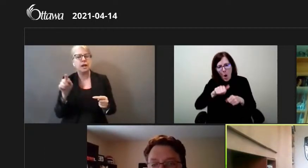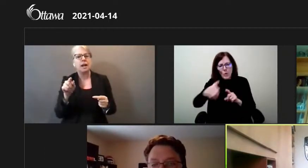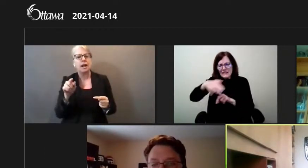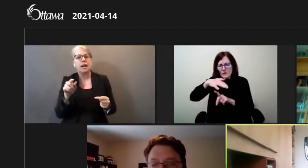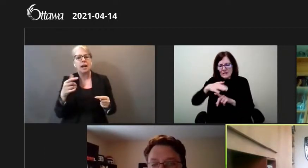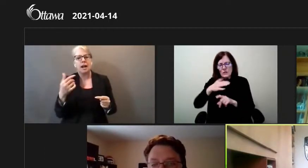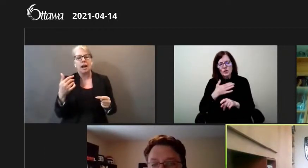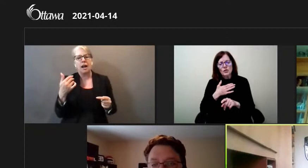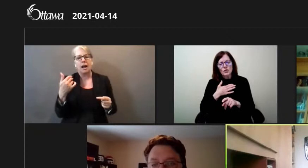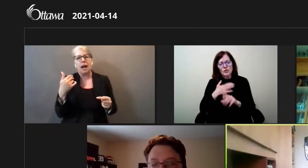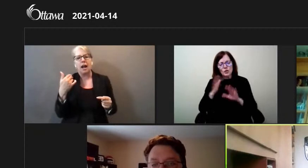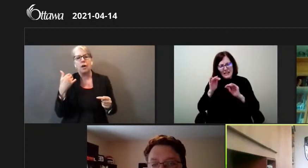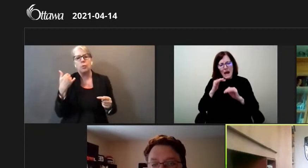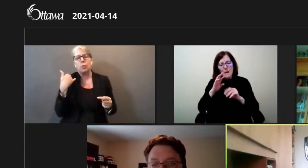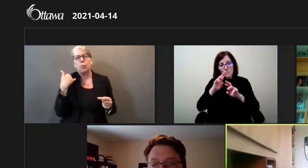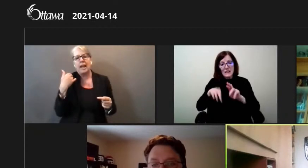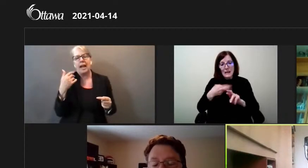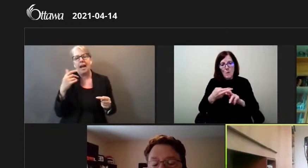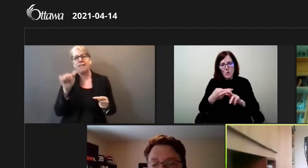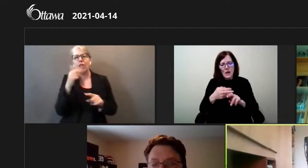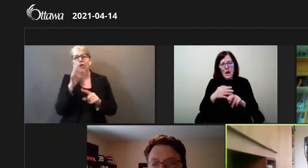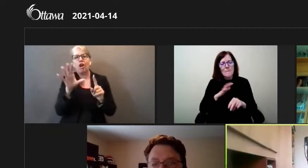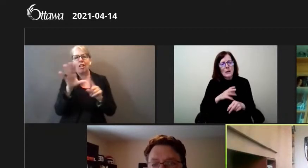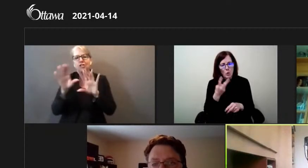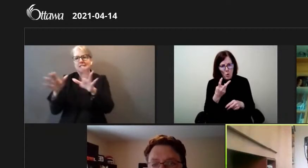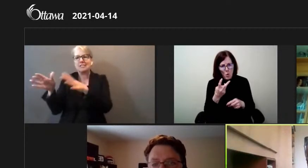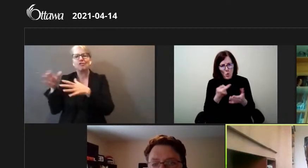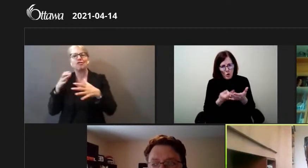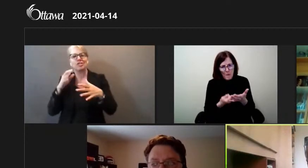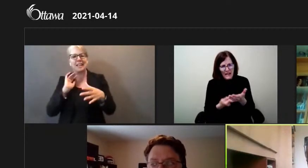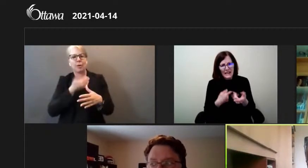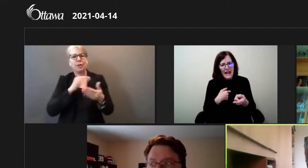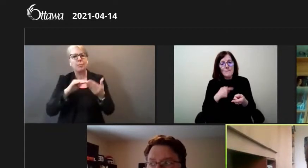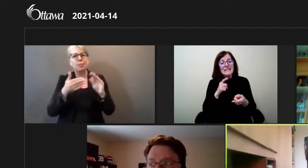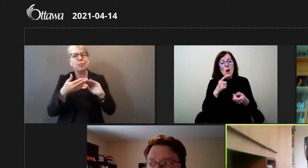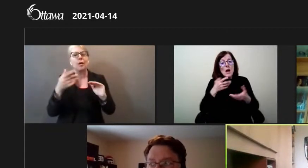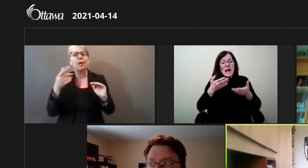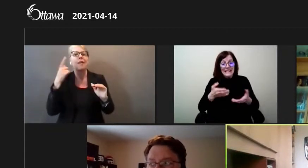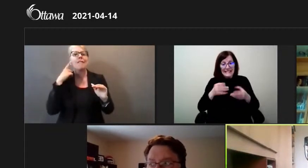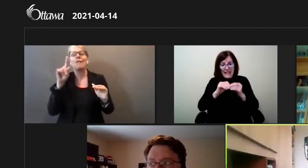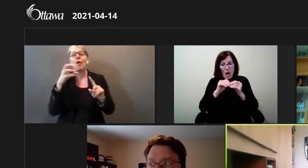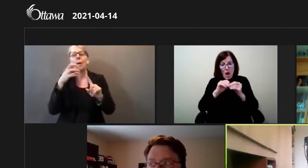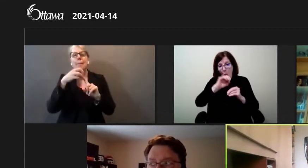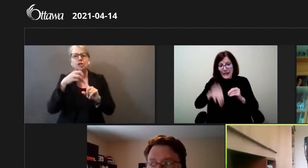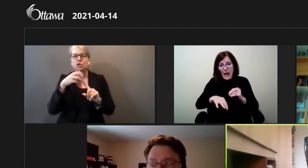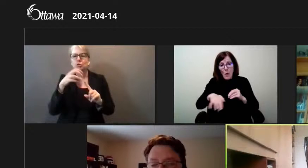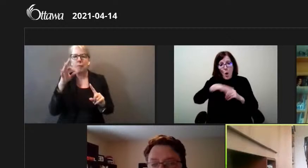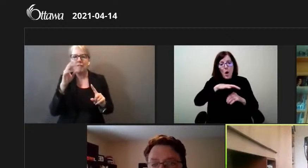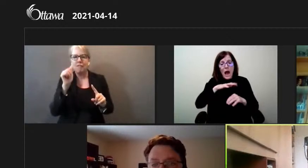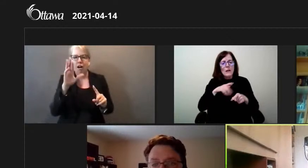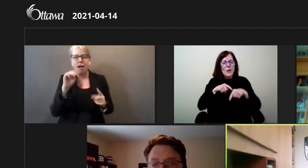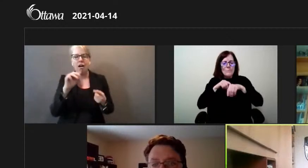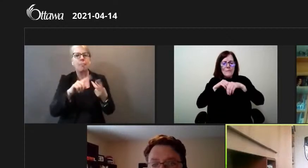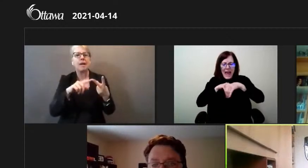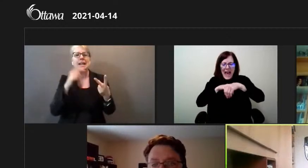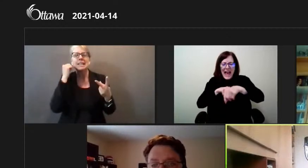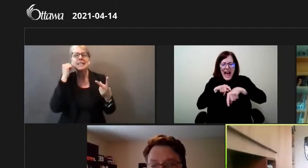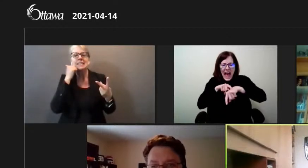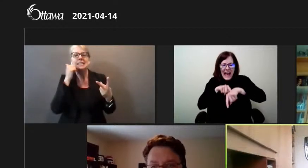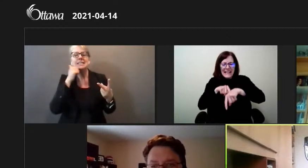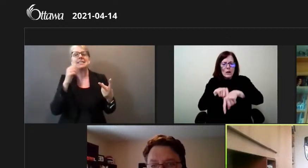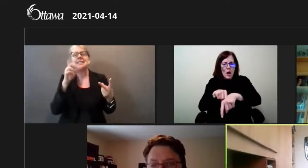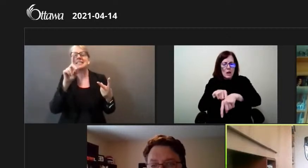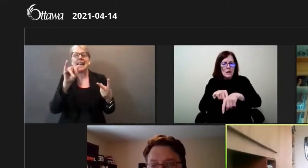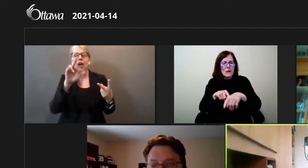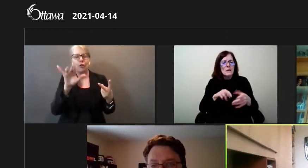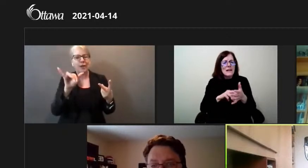an agricultural sector in our community. So we have mushroom farms and we have dairy farm and things like that.